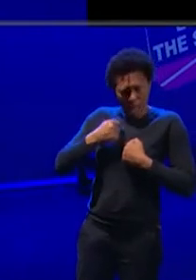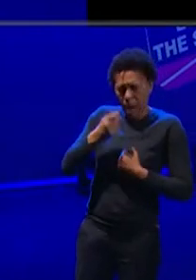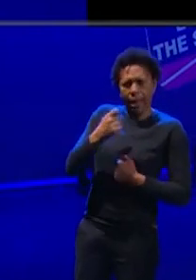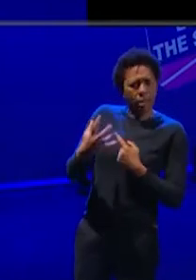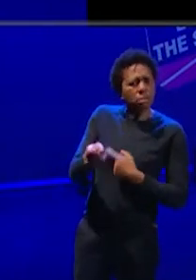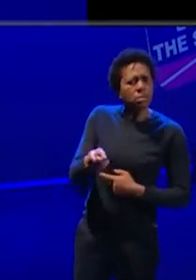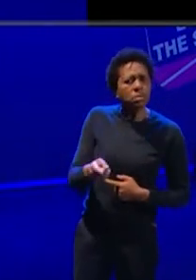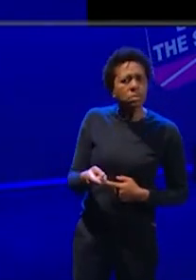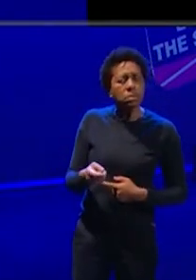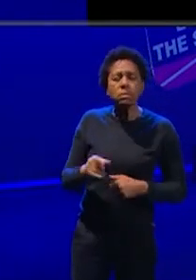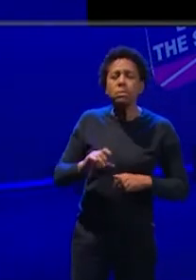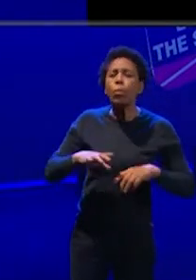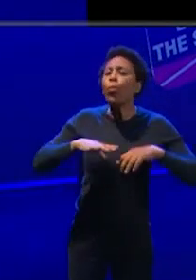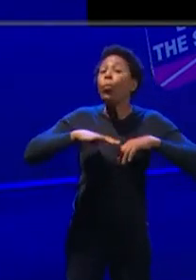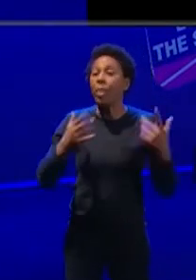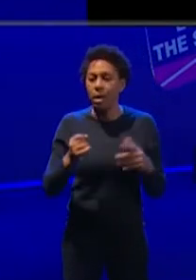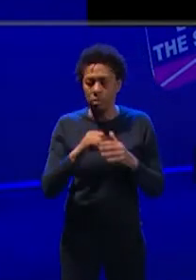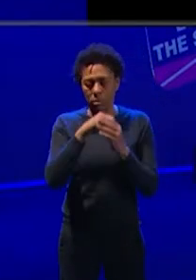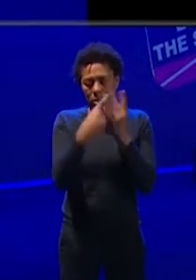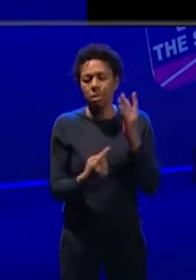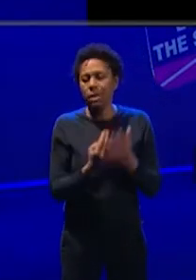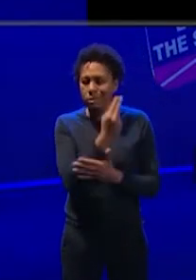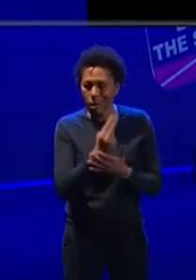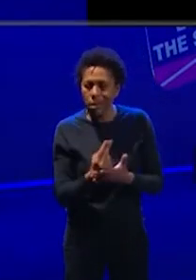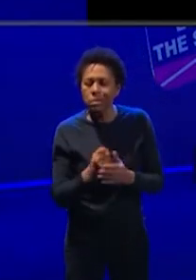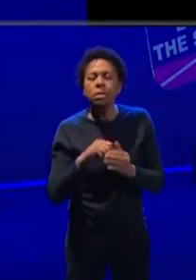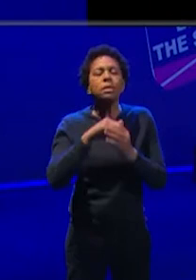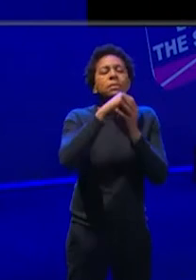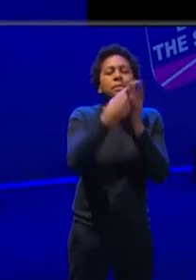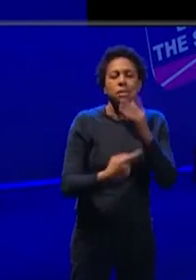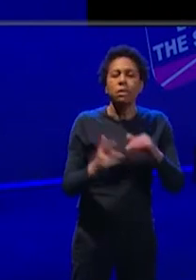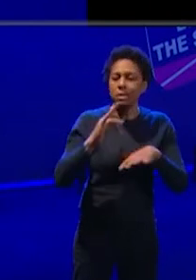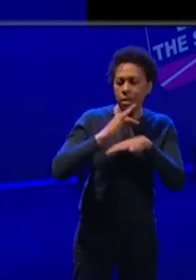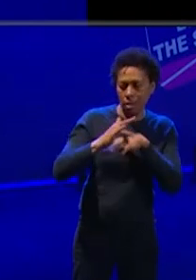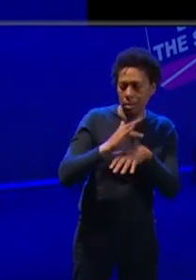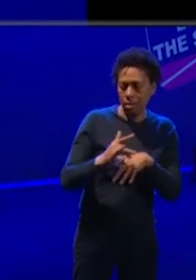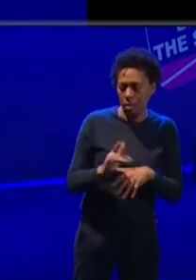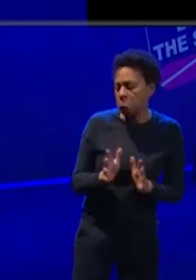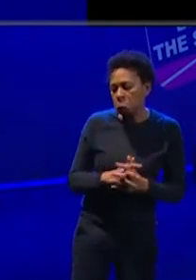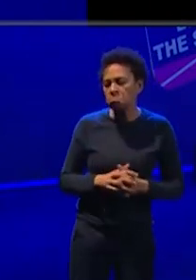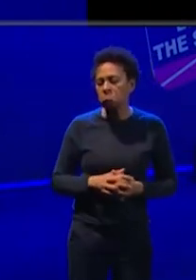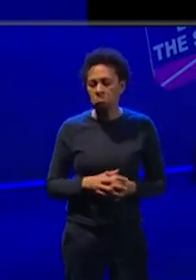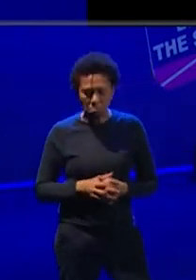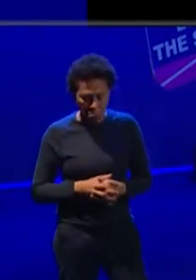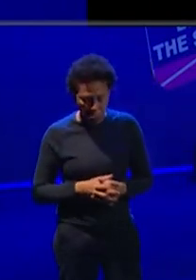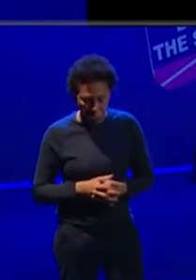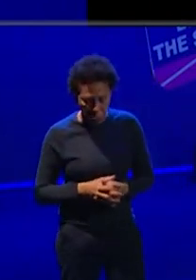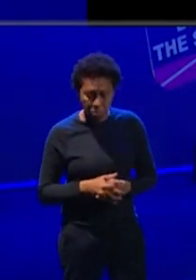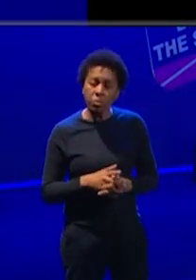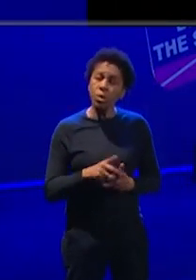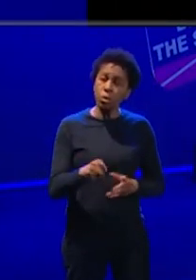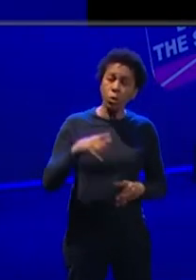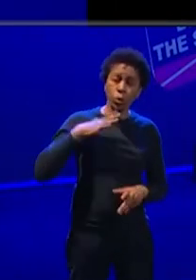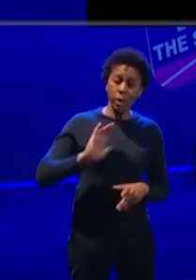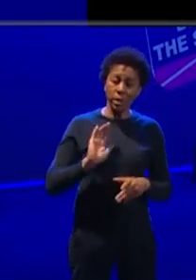disability arts and disability theater. So I think you should work in